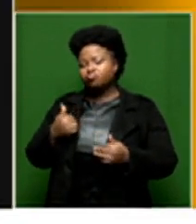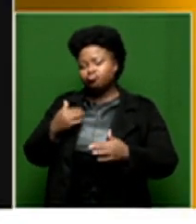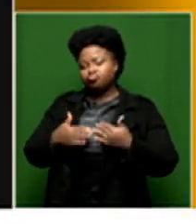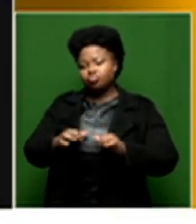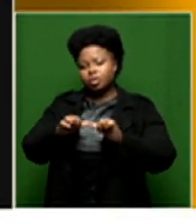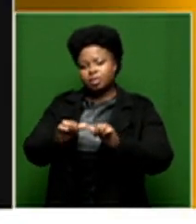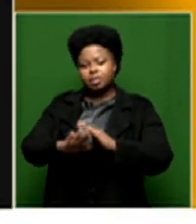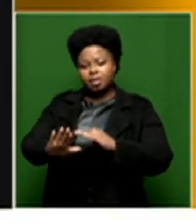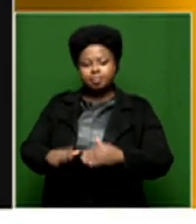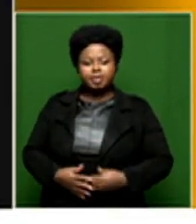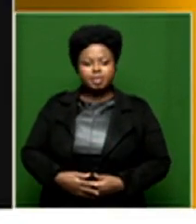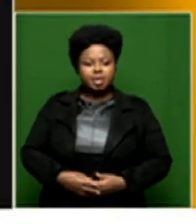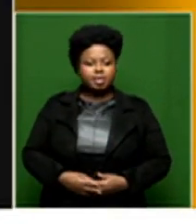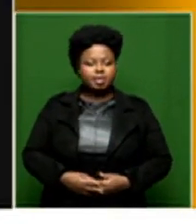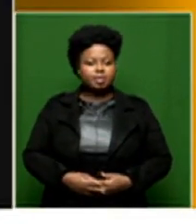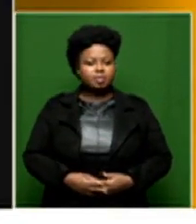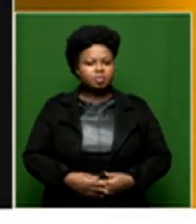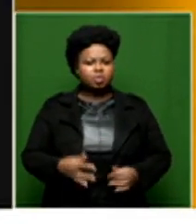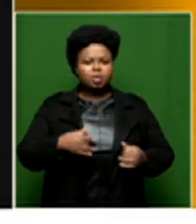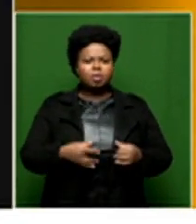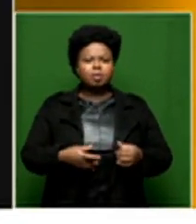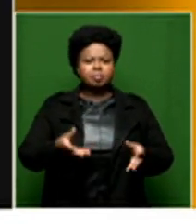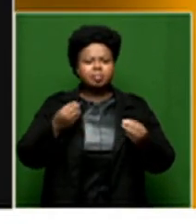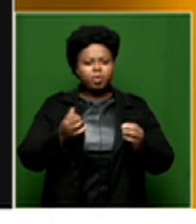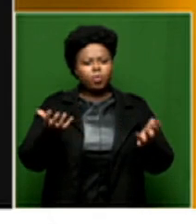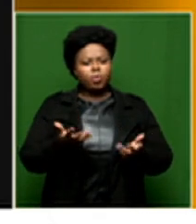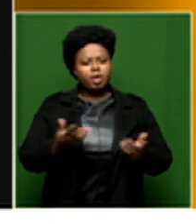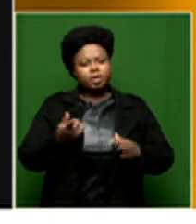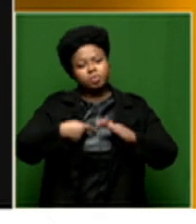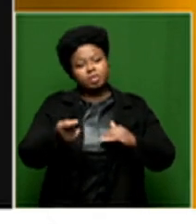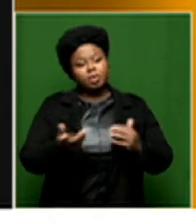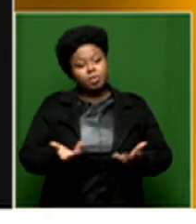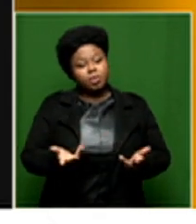track. So how can one get hold of your ice cream and where is it sold?